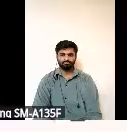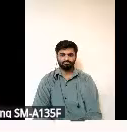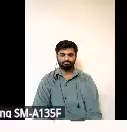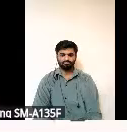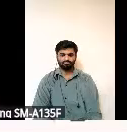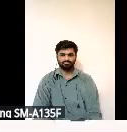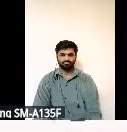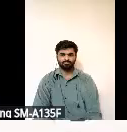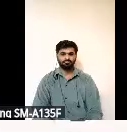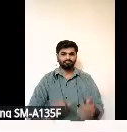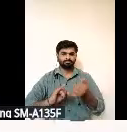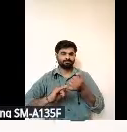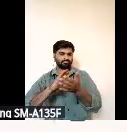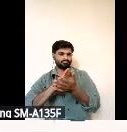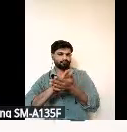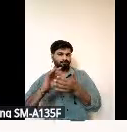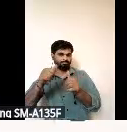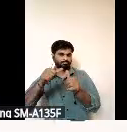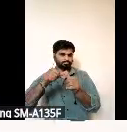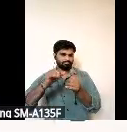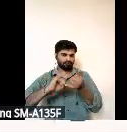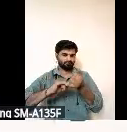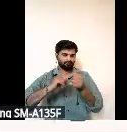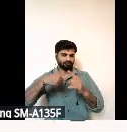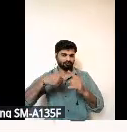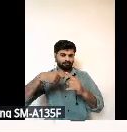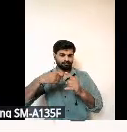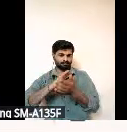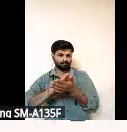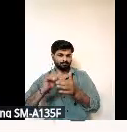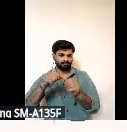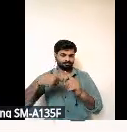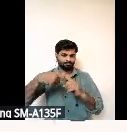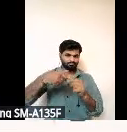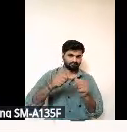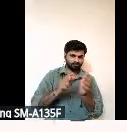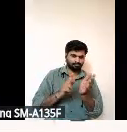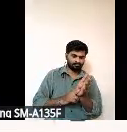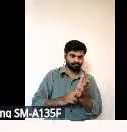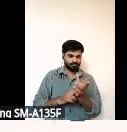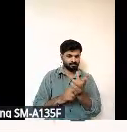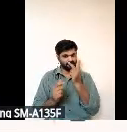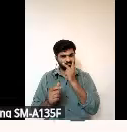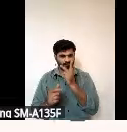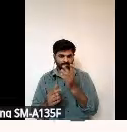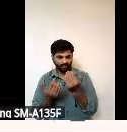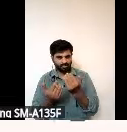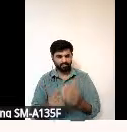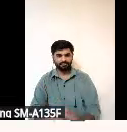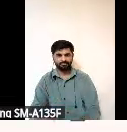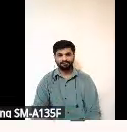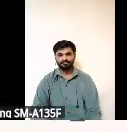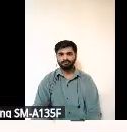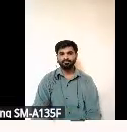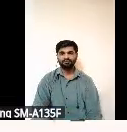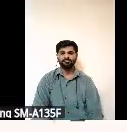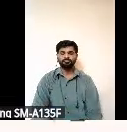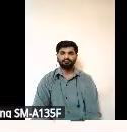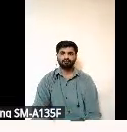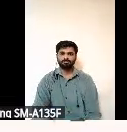Shashank Smith, visible, no? I can see the screen, but it's a meeting